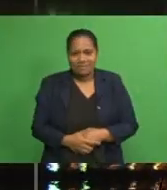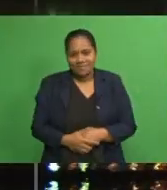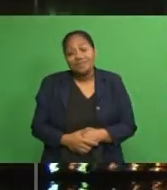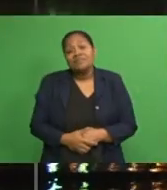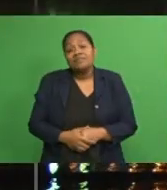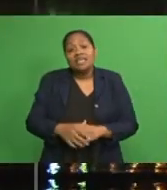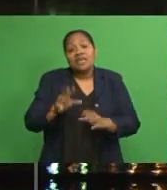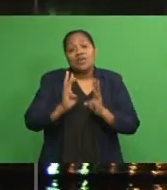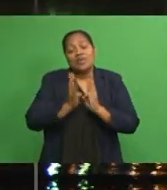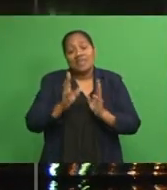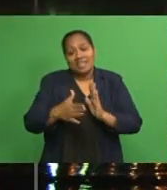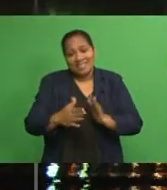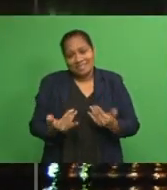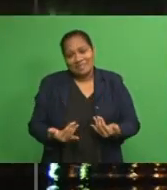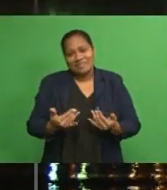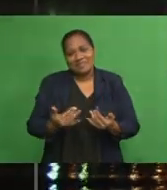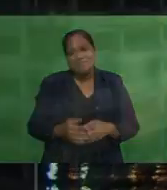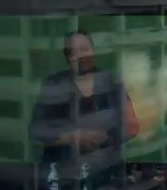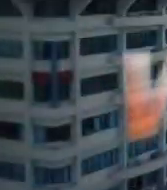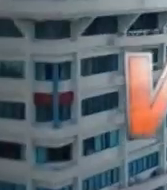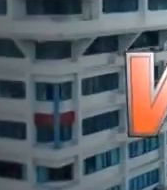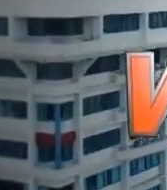And it's weather time now with Angie.